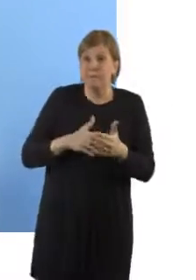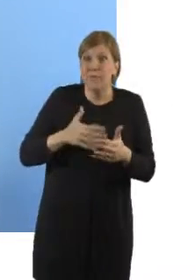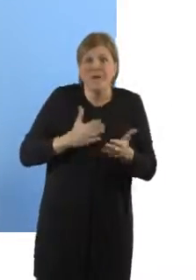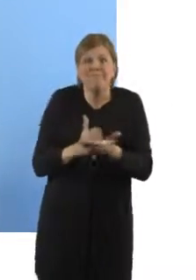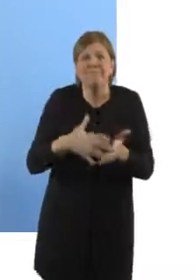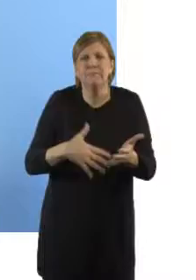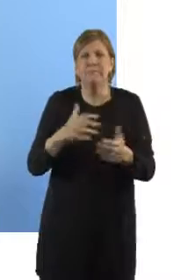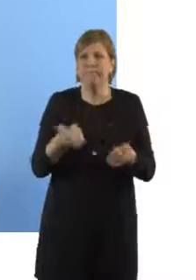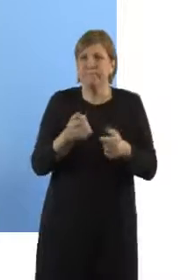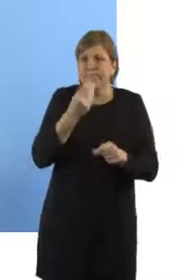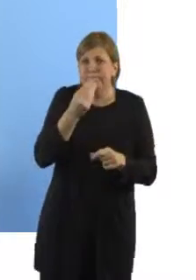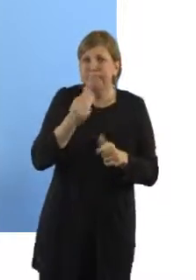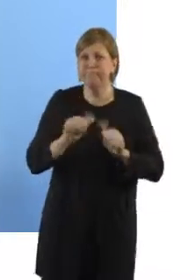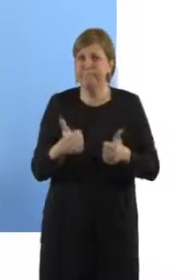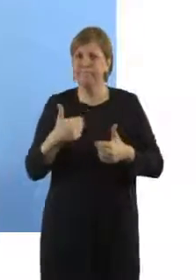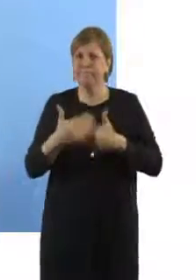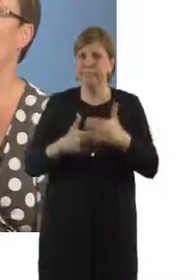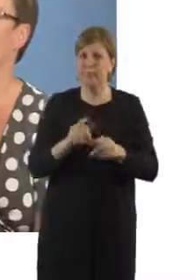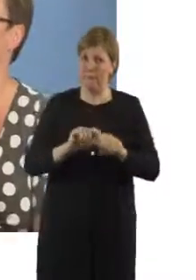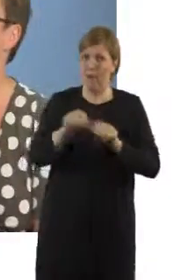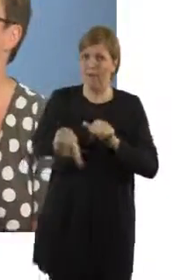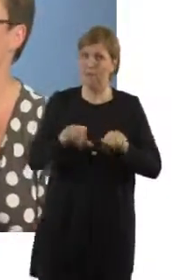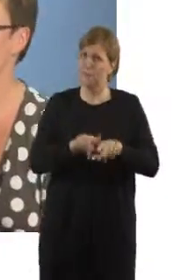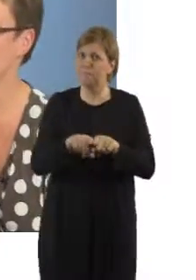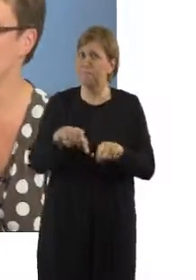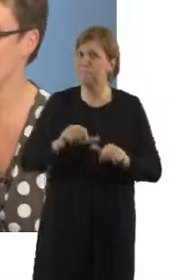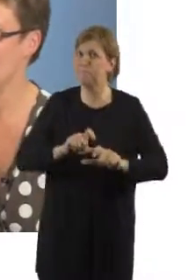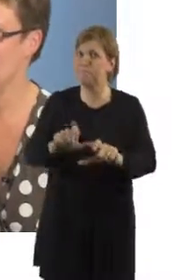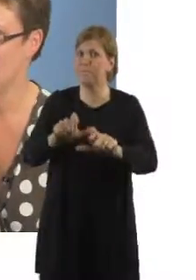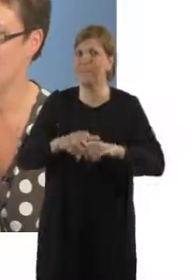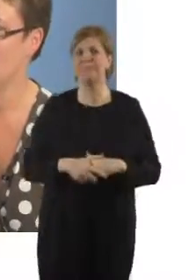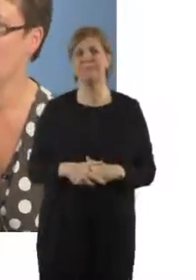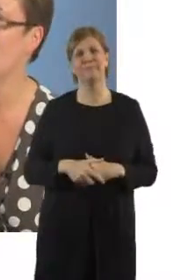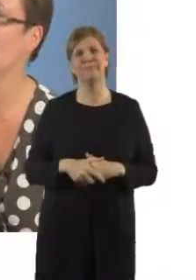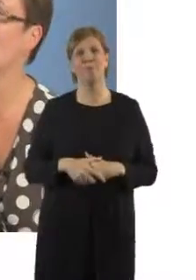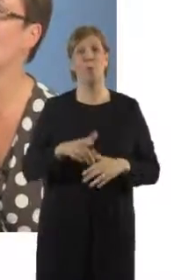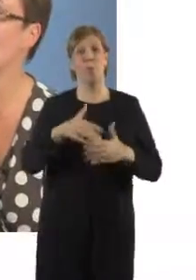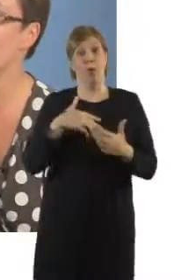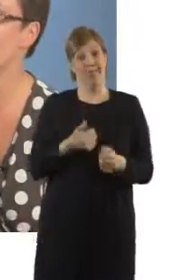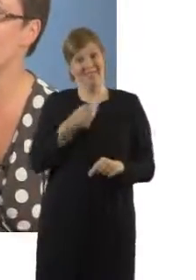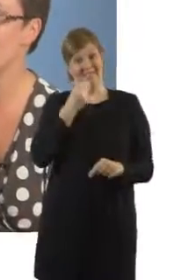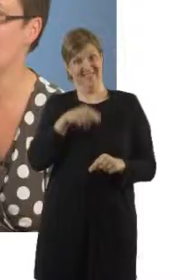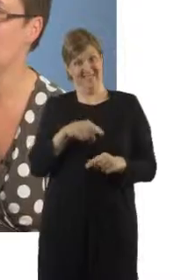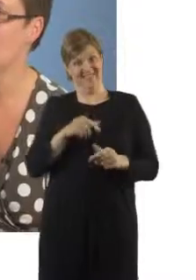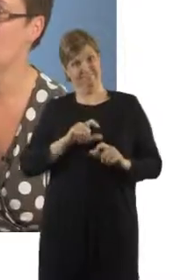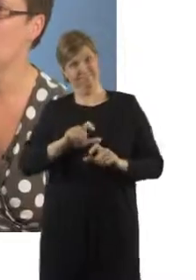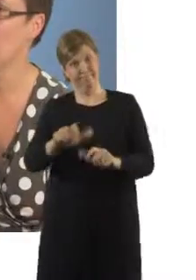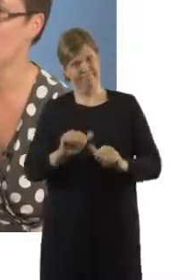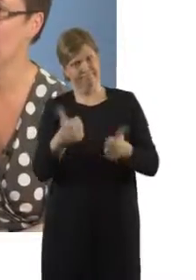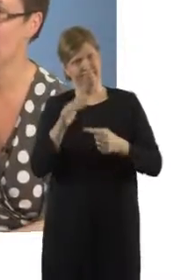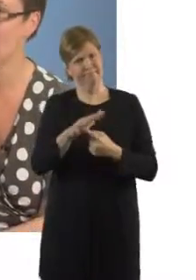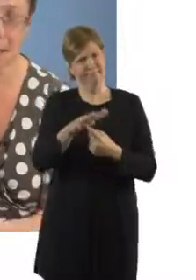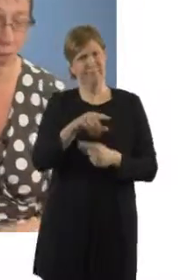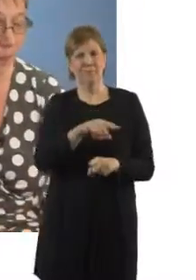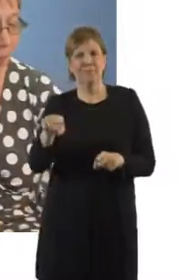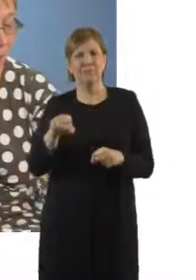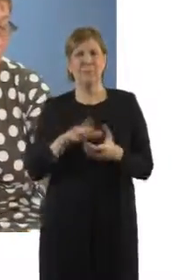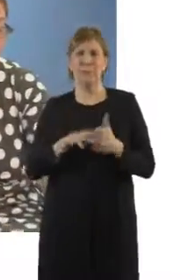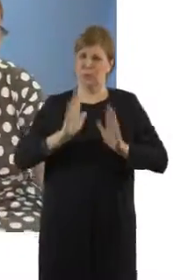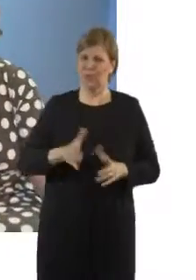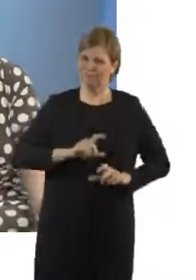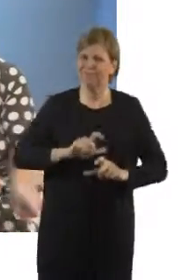but it's just as important after giving birth, isn't it? A healthy diet is important at any time, but mums should continue to aim for a well-balanced